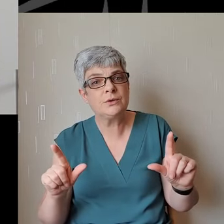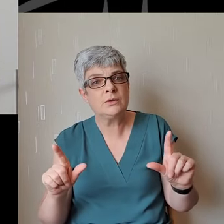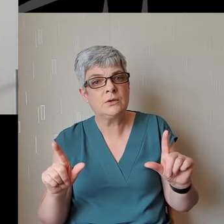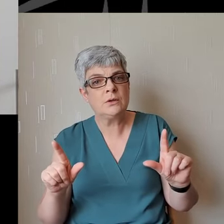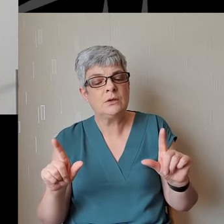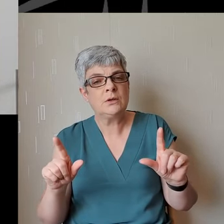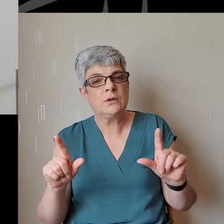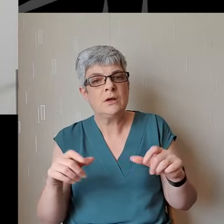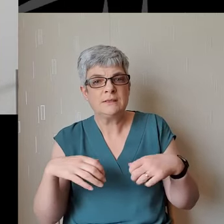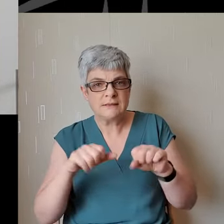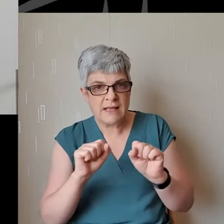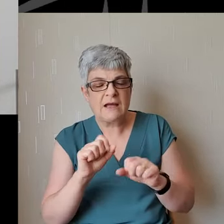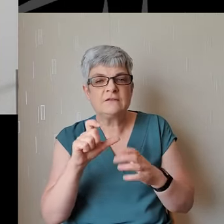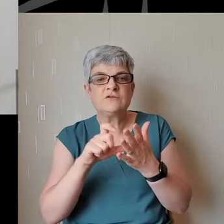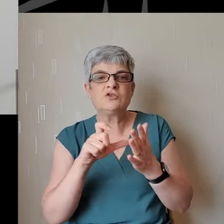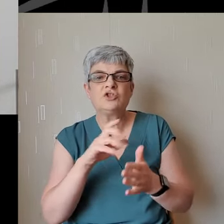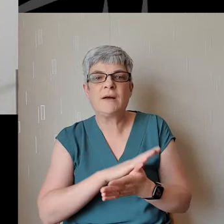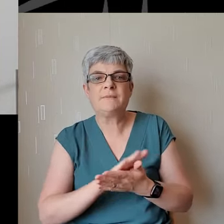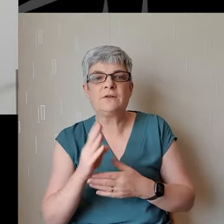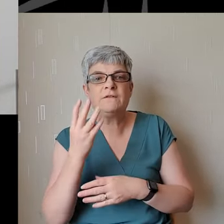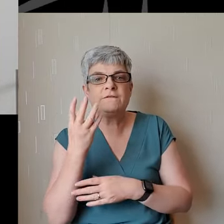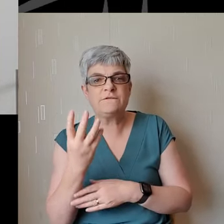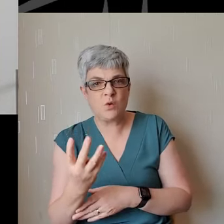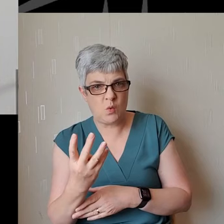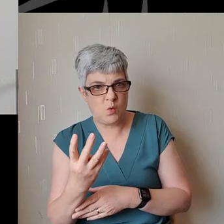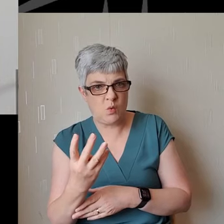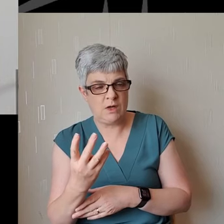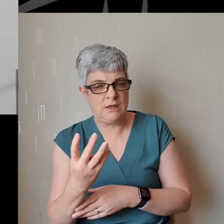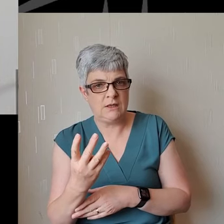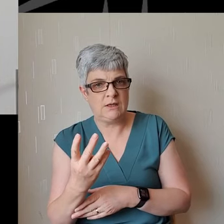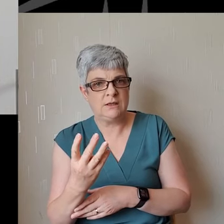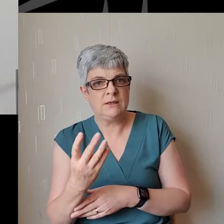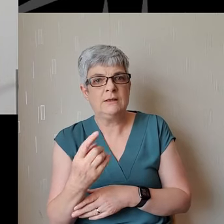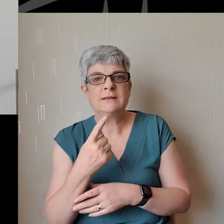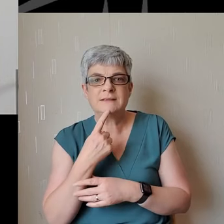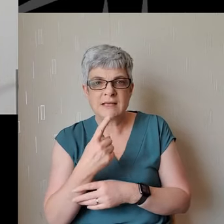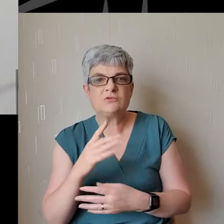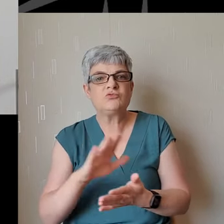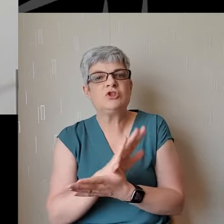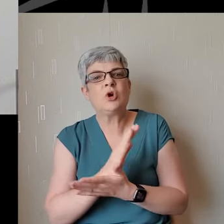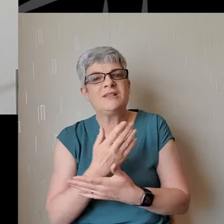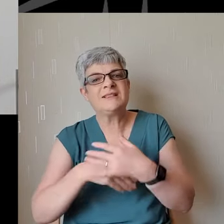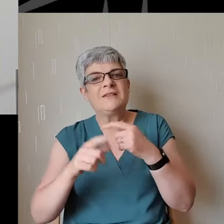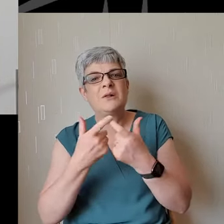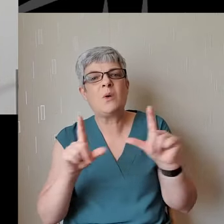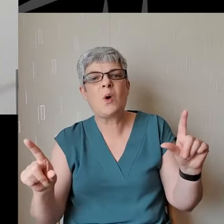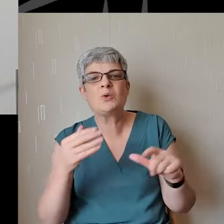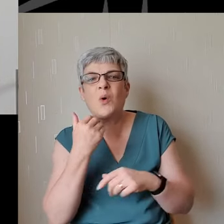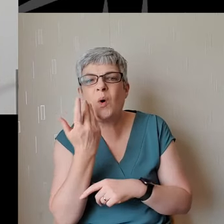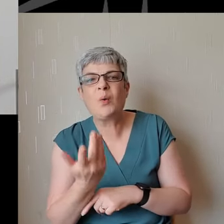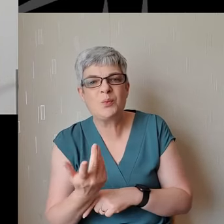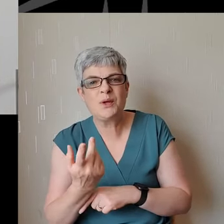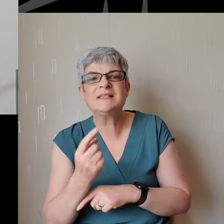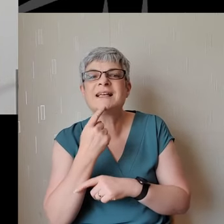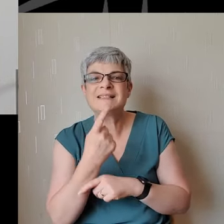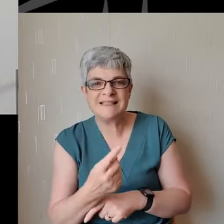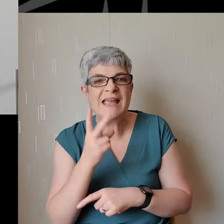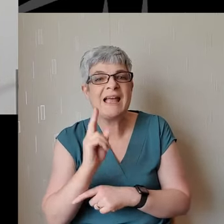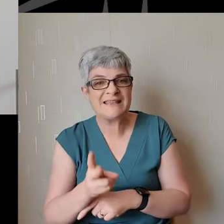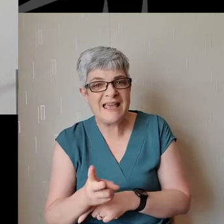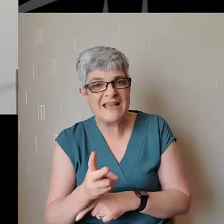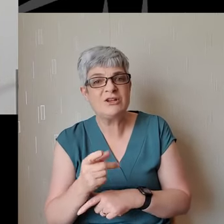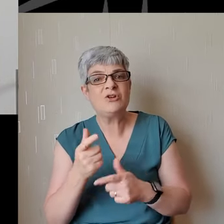Or at the beginning of chapter 4, with which I began the service, "Rejoice in the Lord always. I will say it again,